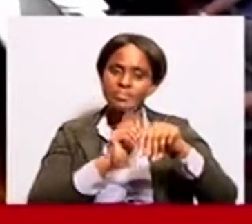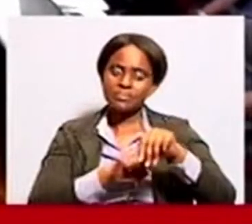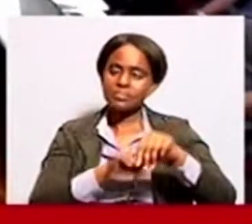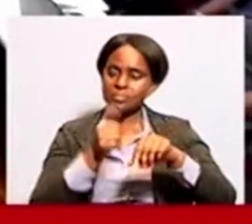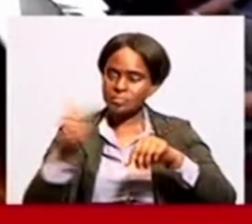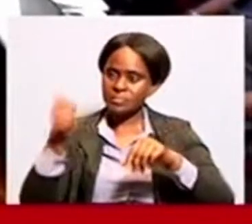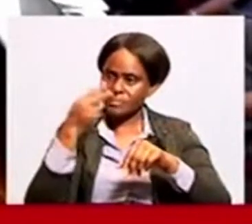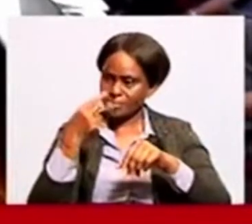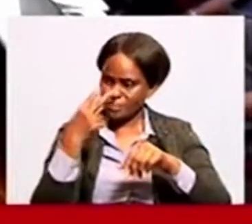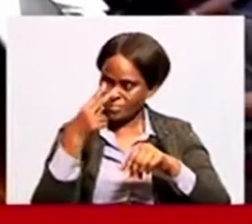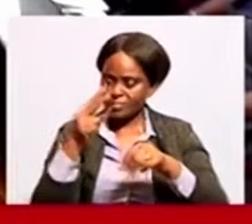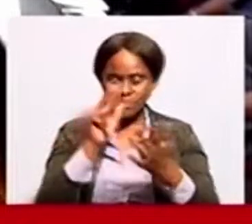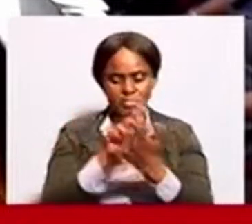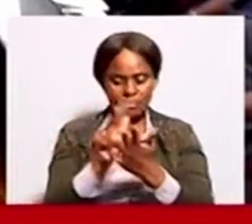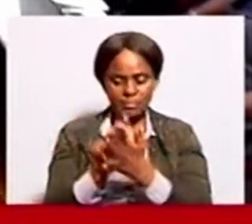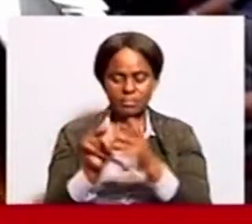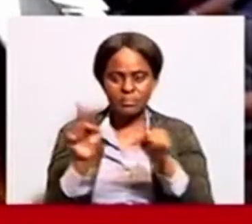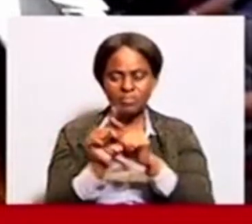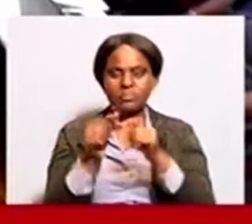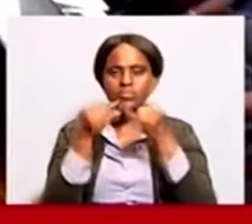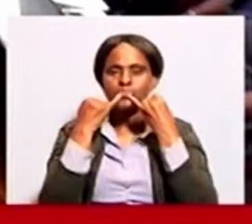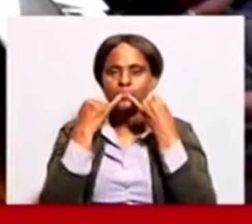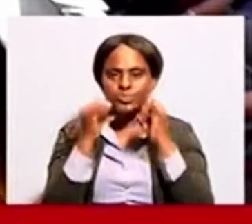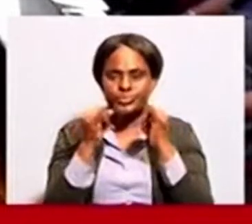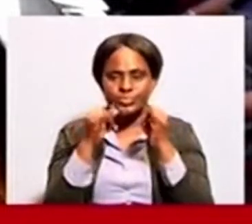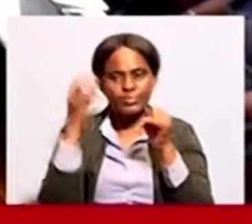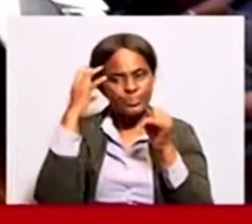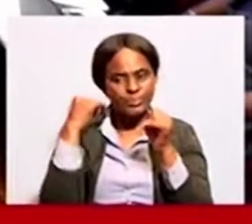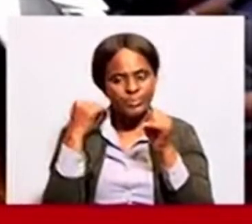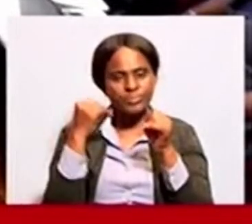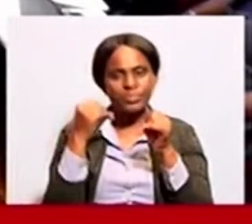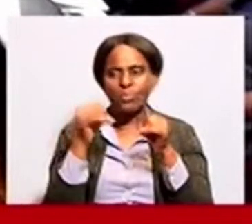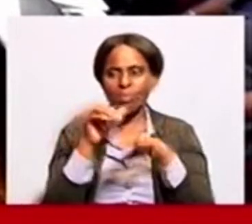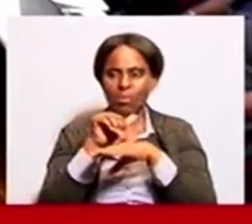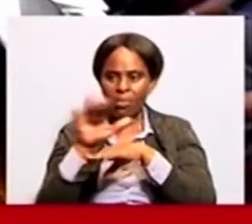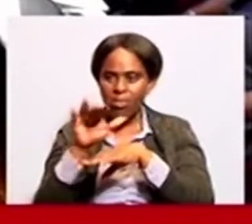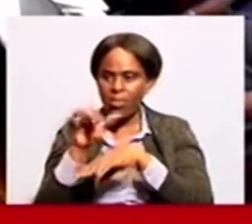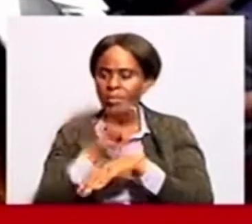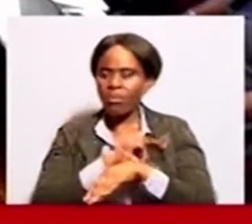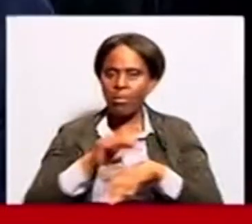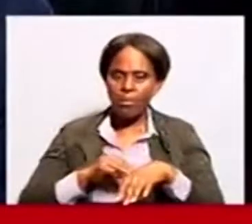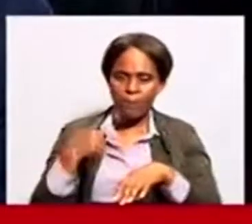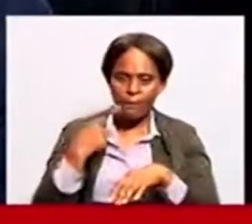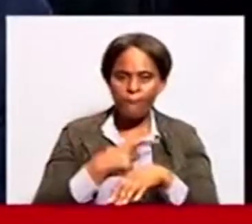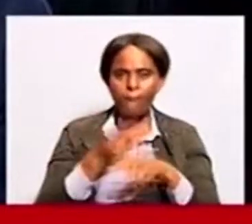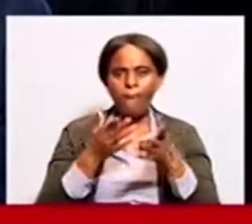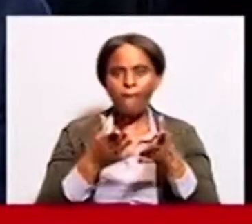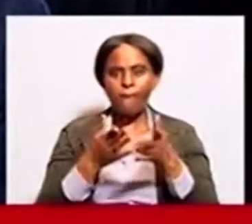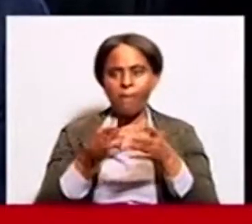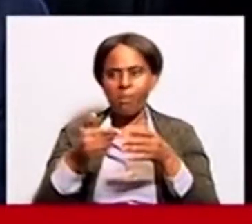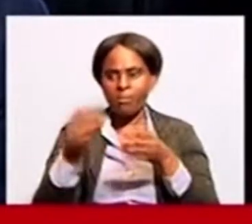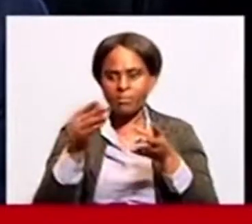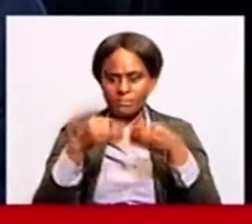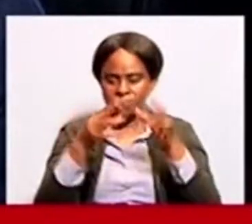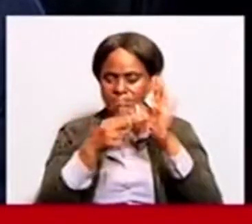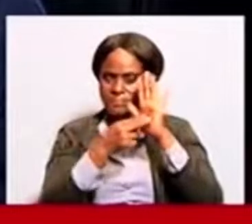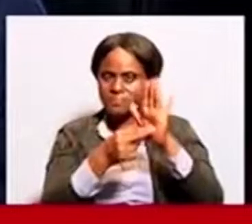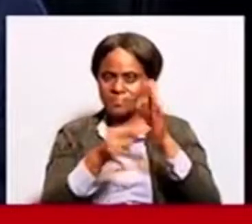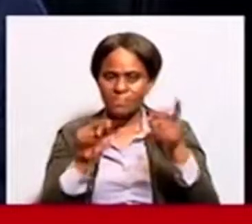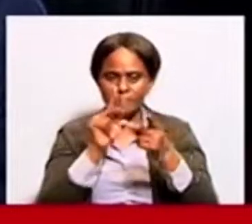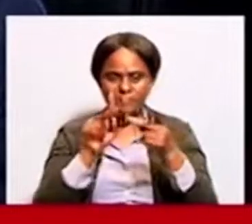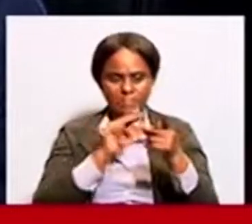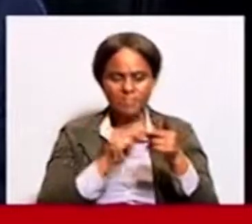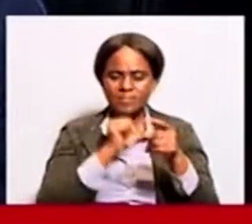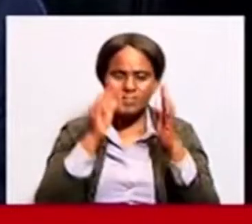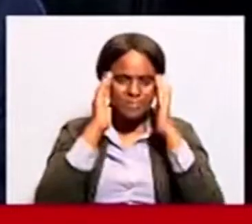signing, even telling the officers, why are you sending the members of parliament here? You are giving an impression as if we don't